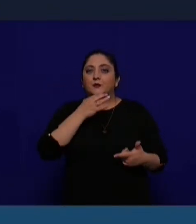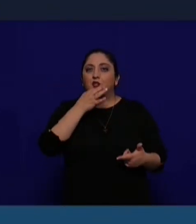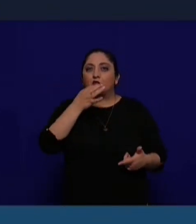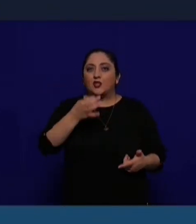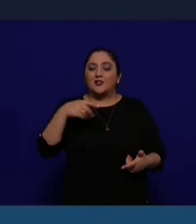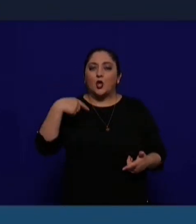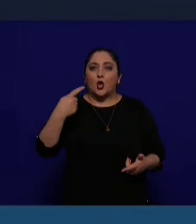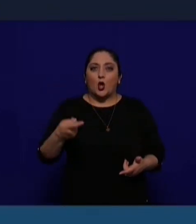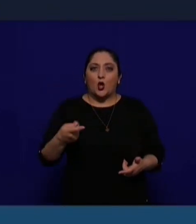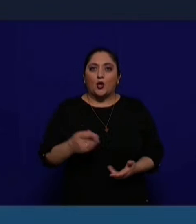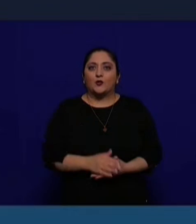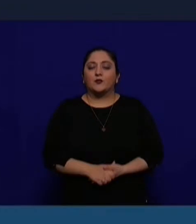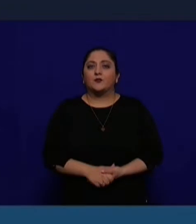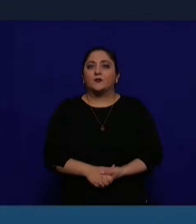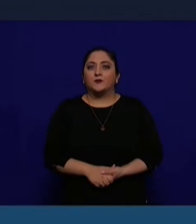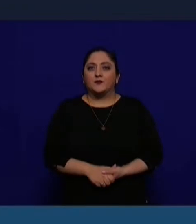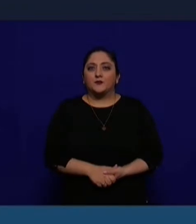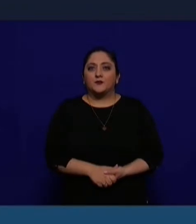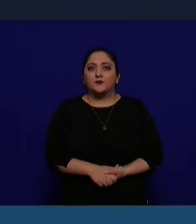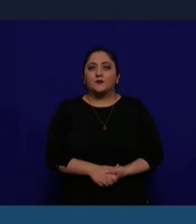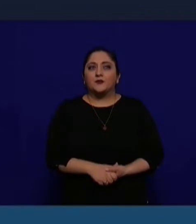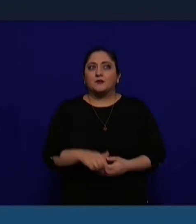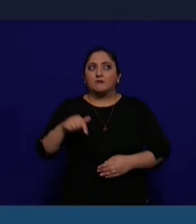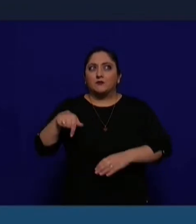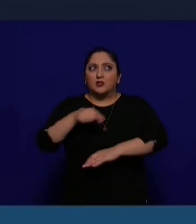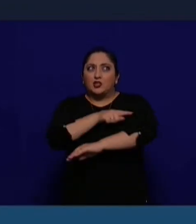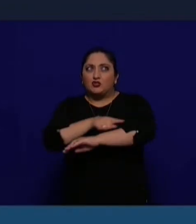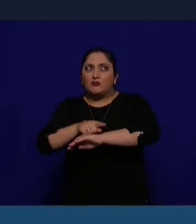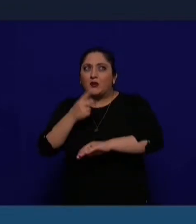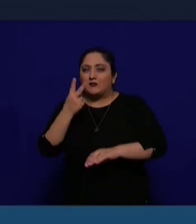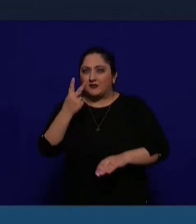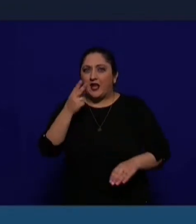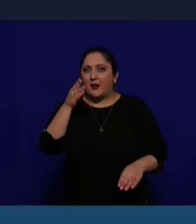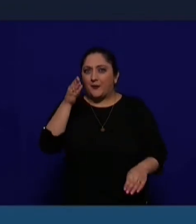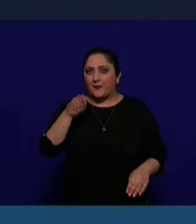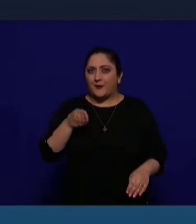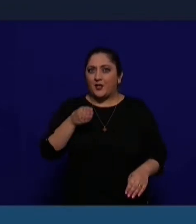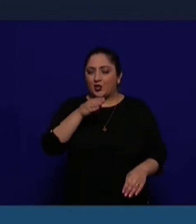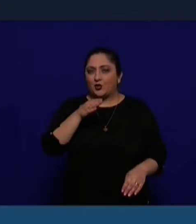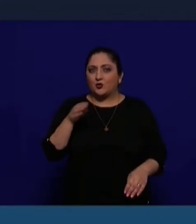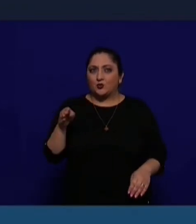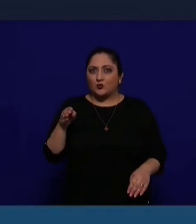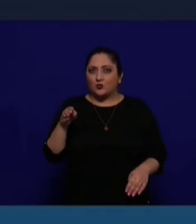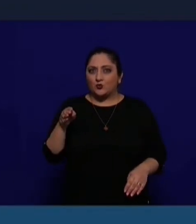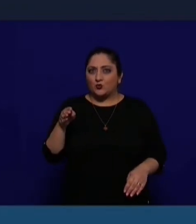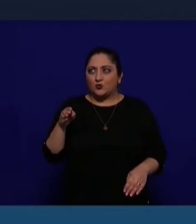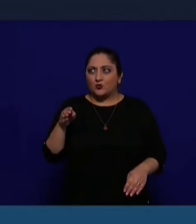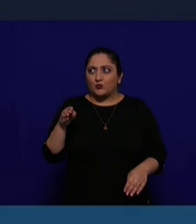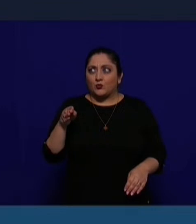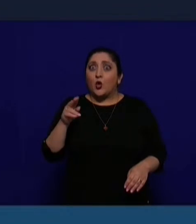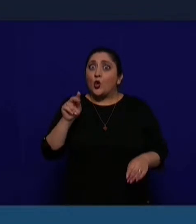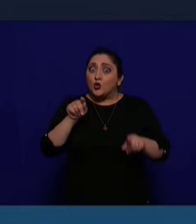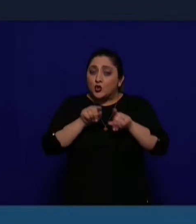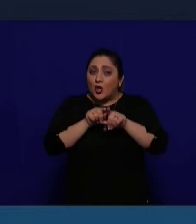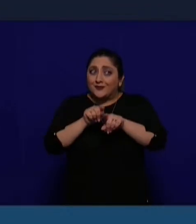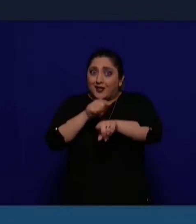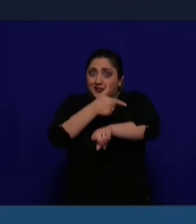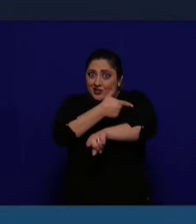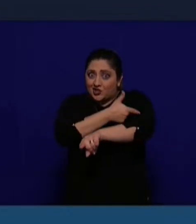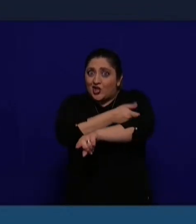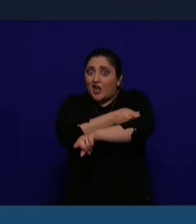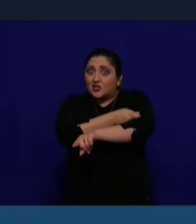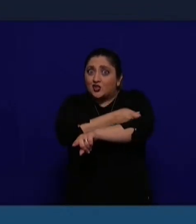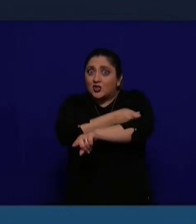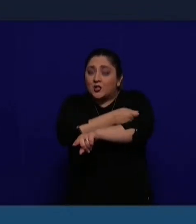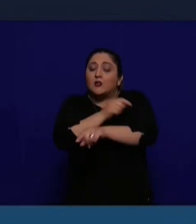żbaljata, qed li fl-aħħar ġimgħa mietu xi 2 persuni minkejja ħadu ż-2 dożi. Dajta ħassibkom